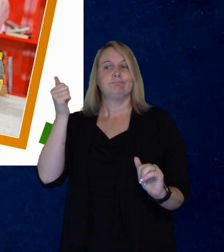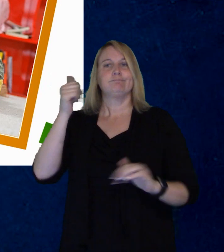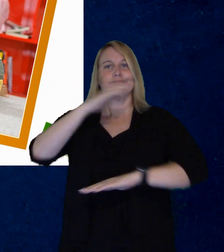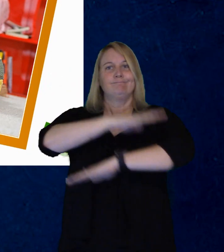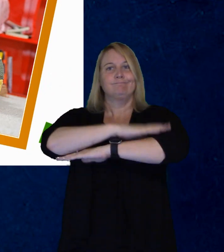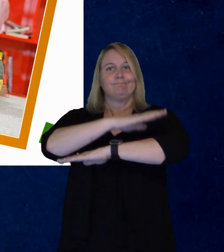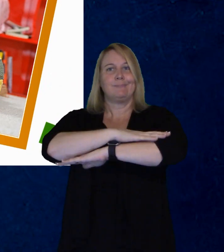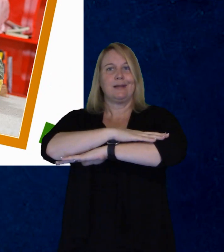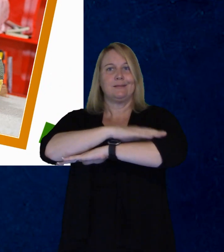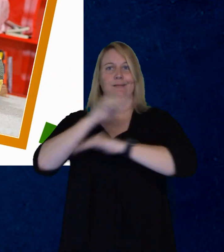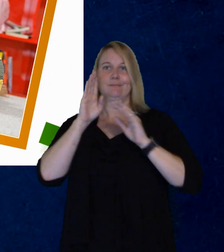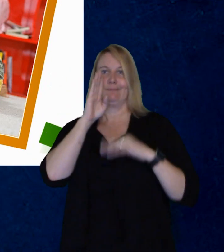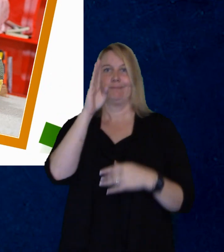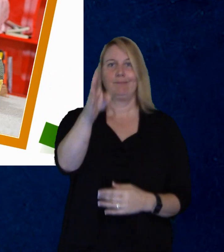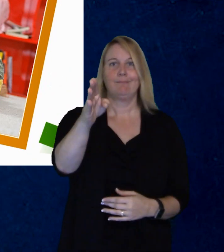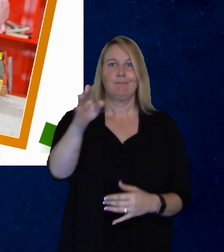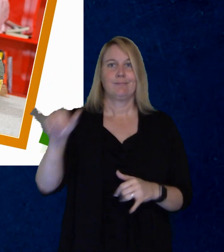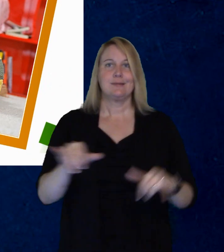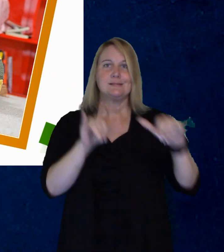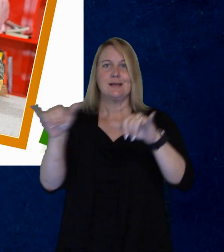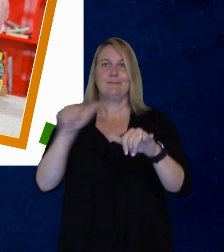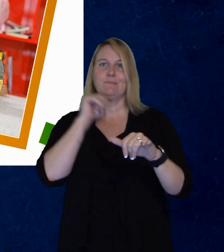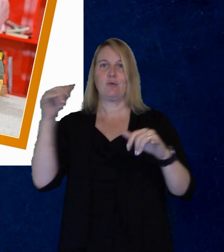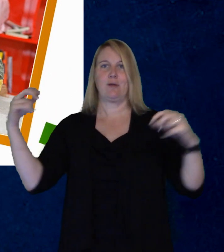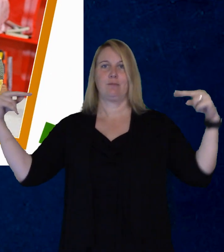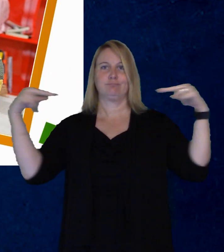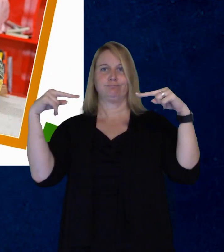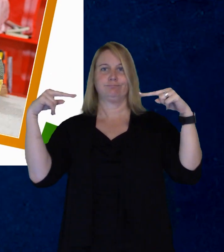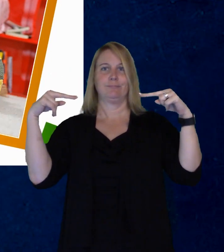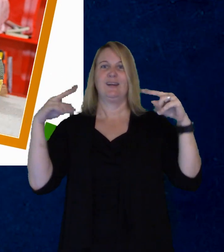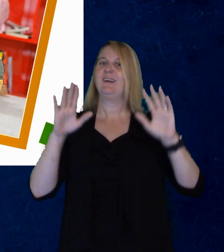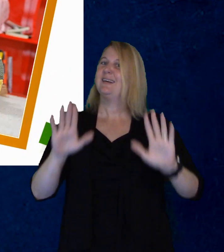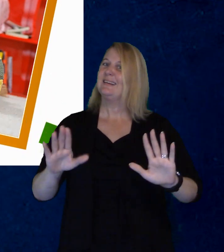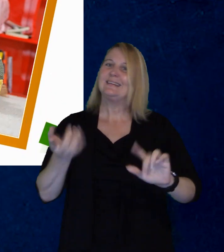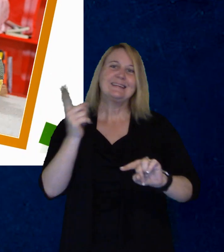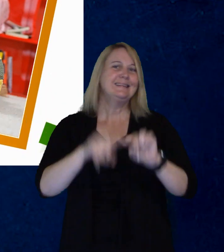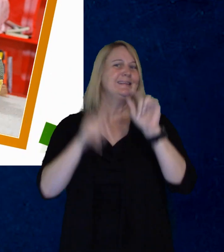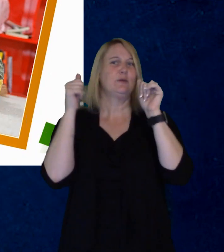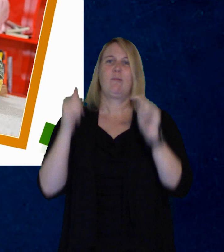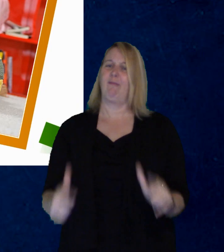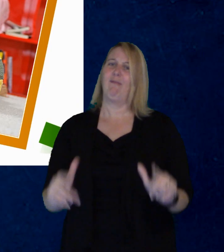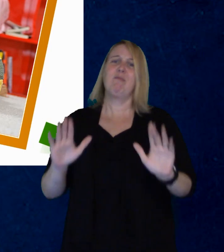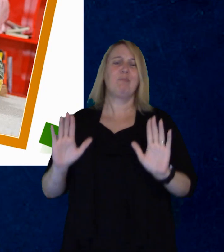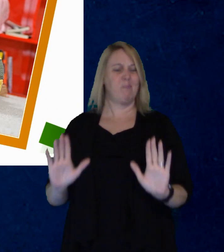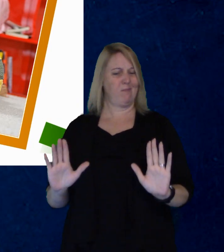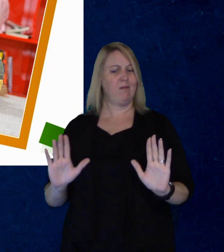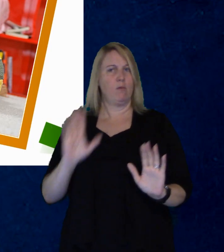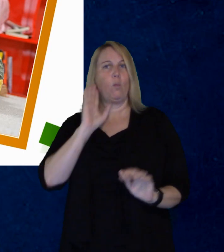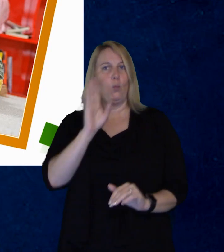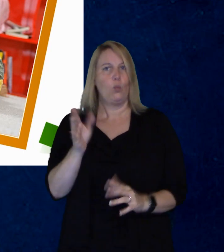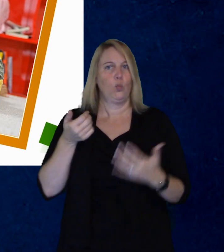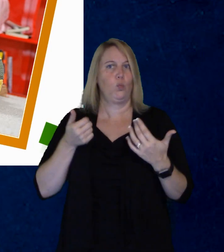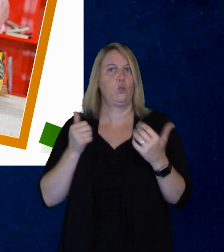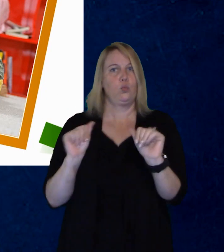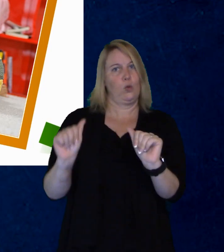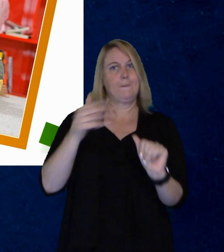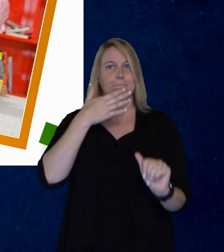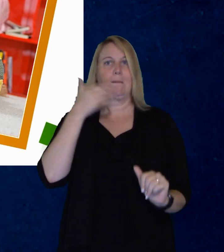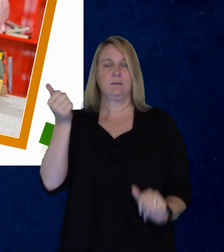way so kids are not facing one another. Again, we can't do this in all situations, but we'll do this to the extent